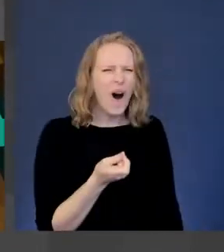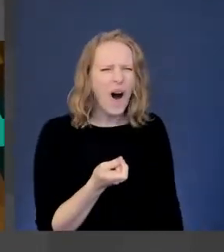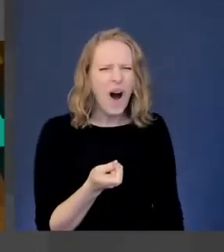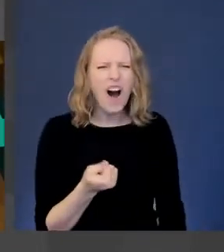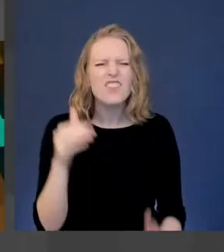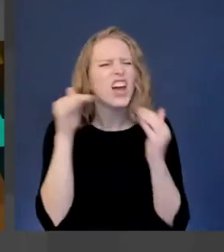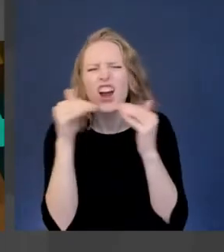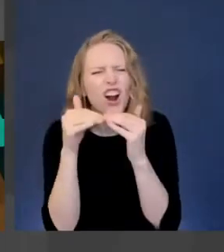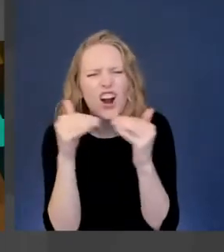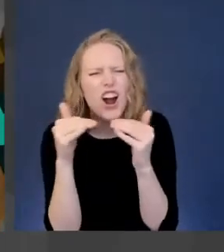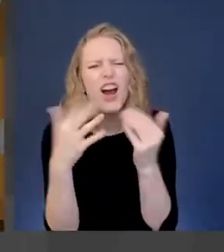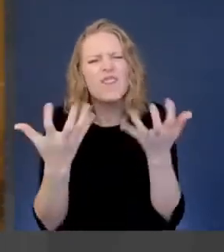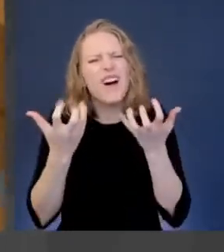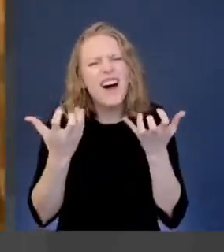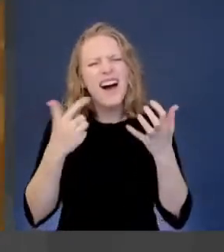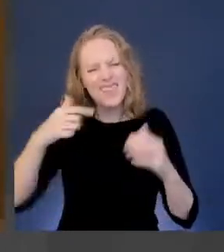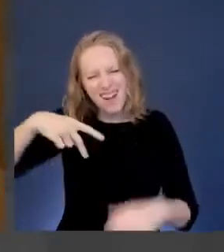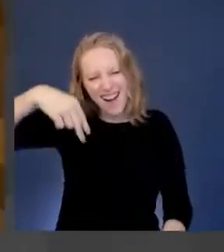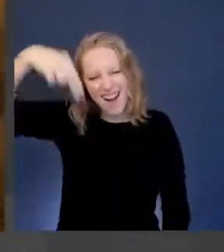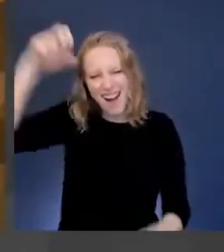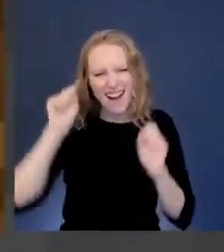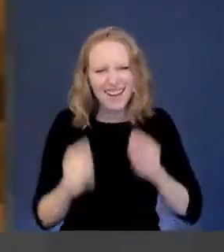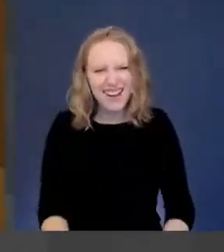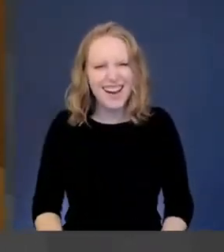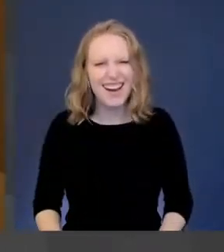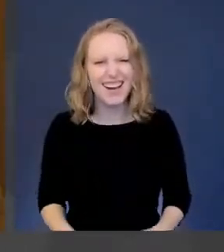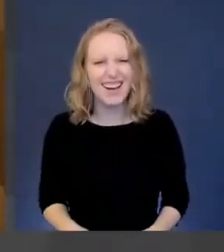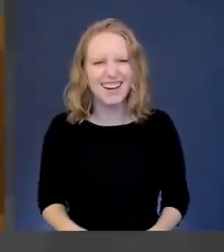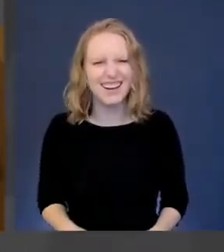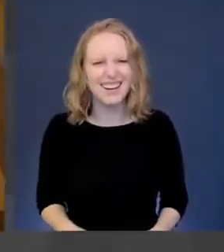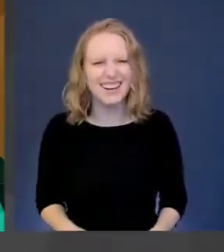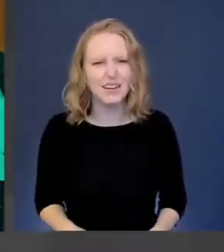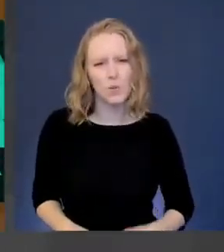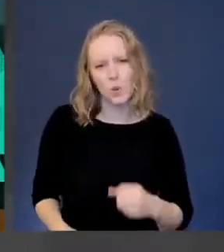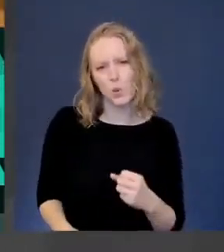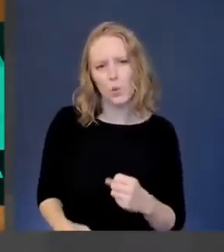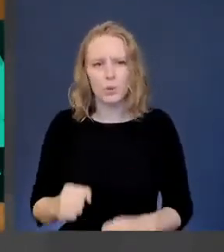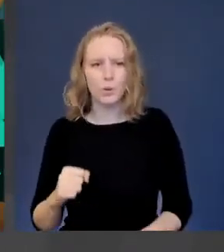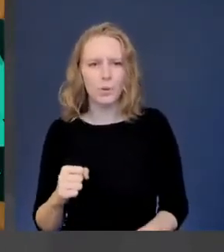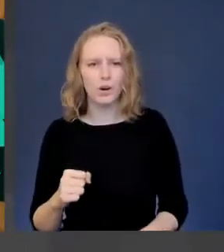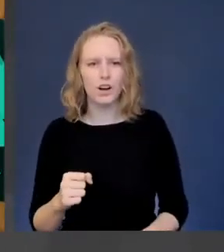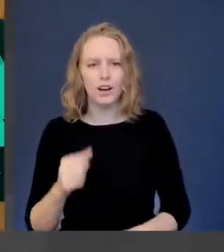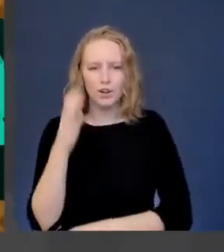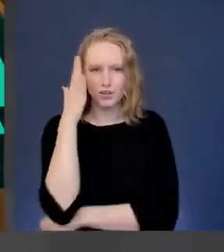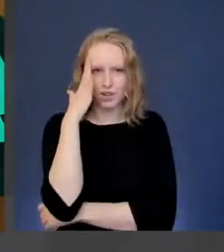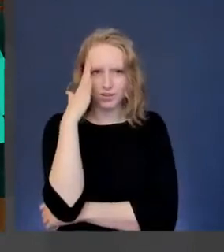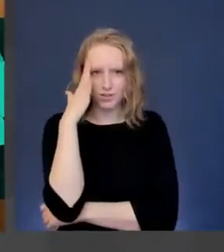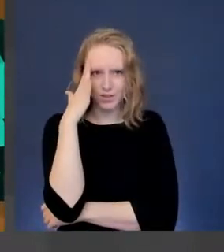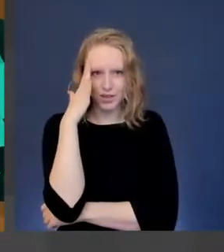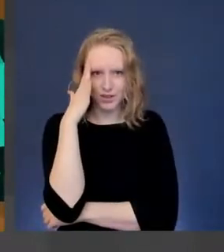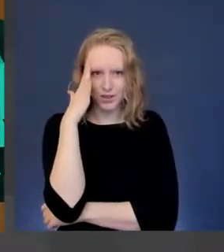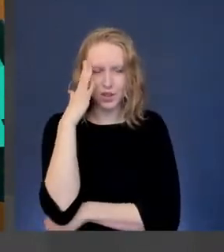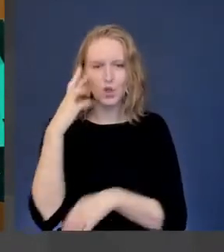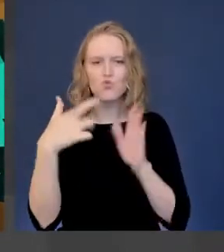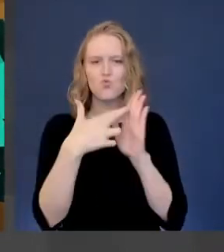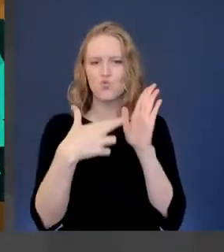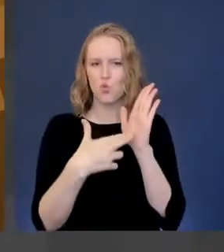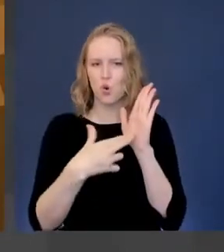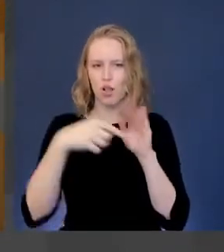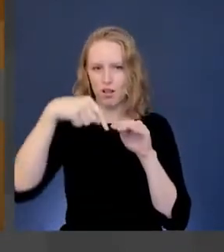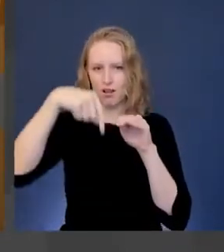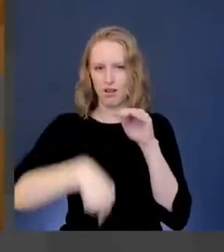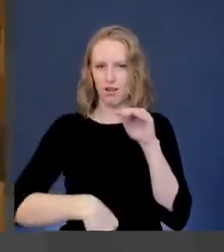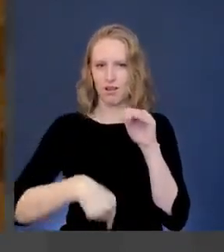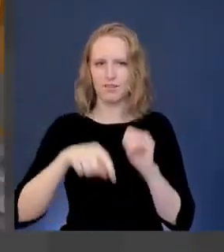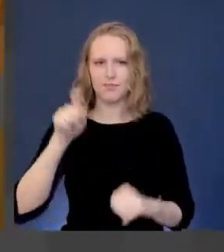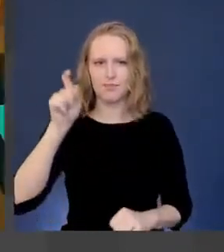Whoa! Pyong, pyong, pyong. Oh, the rules we have to dig straight down, isn't it? We have to dig straight down. I'm